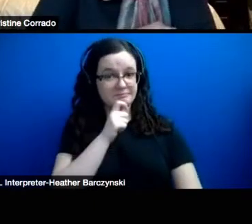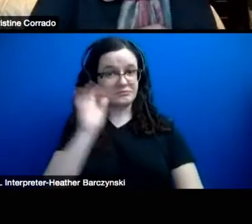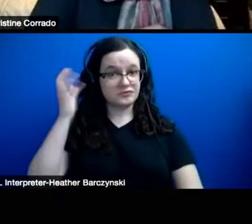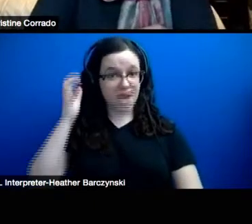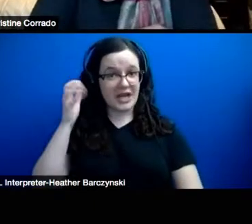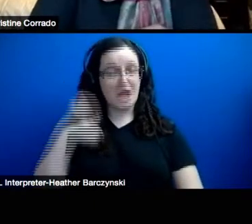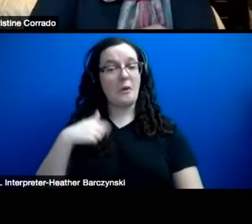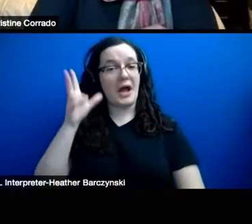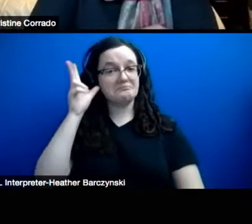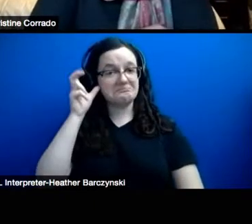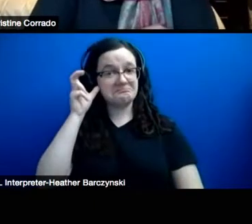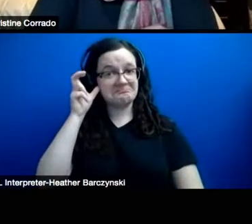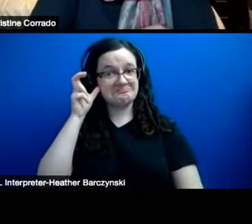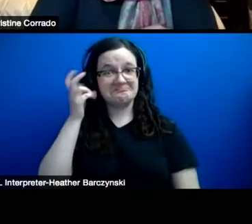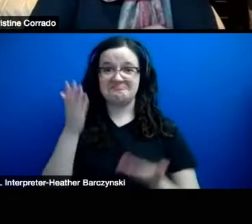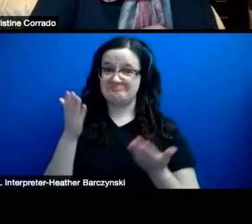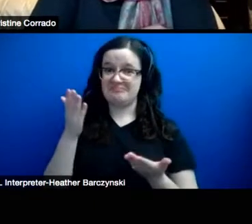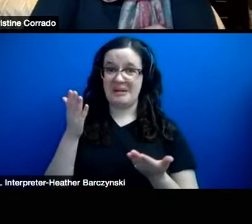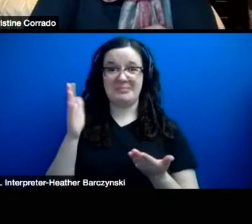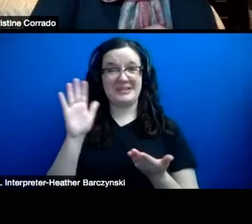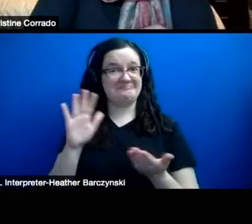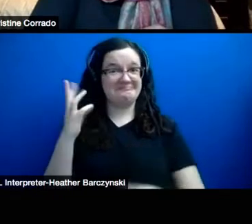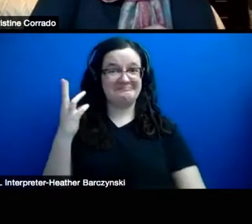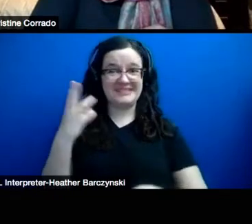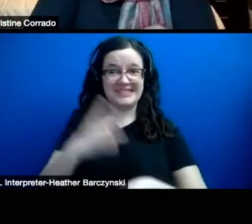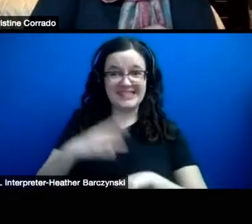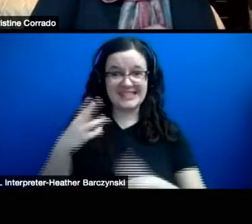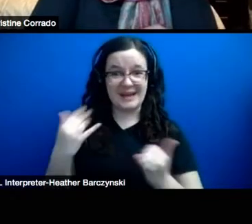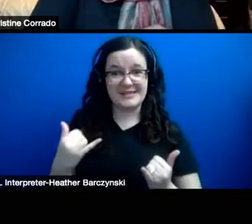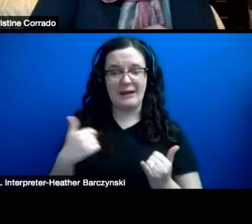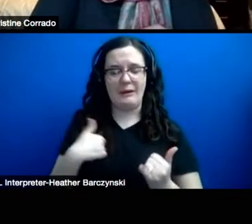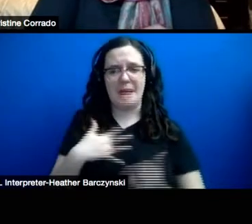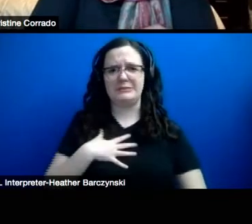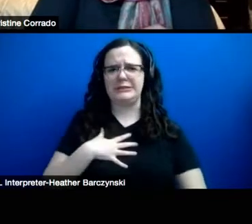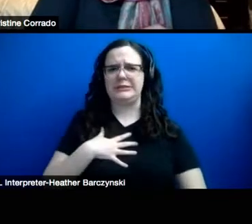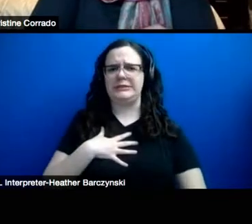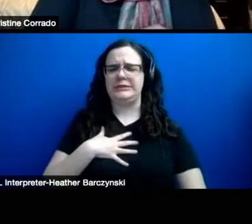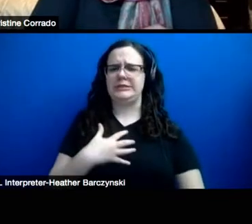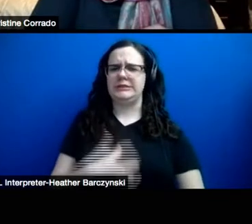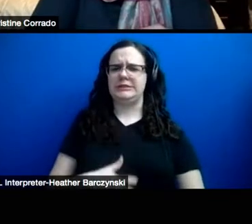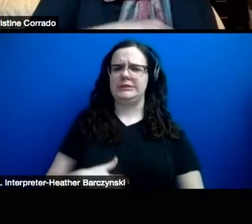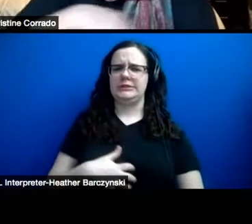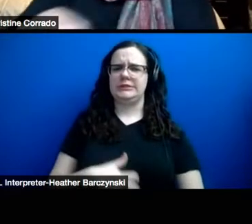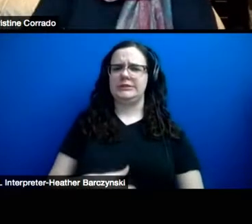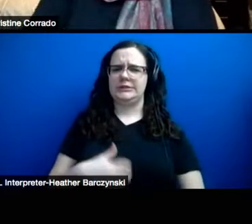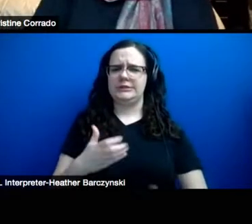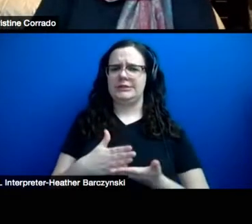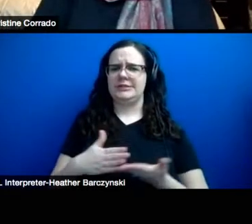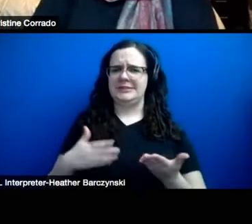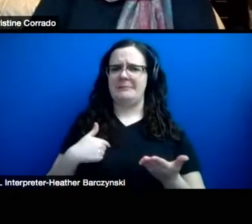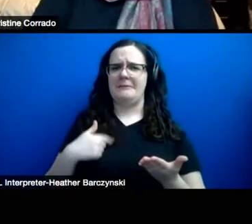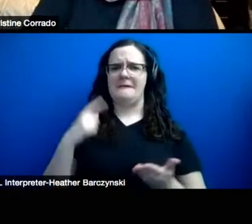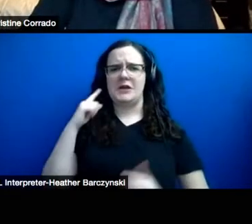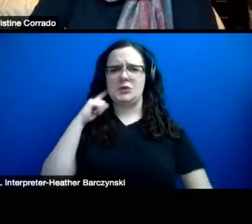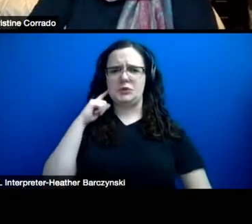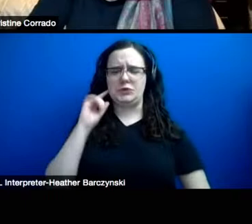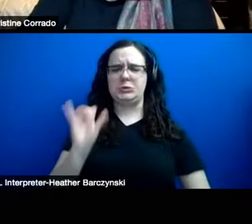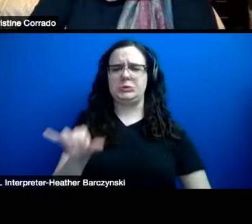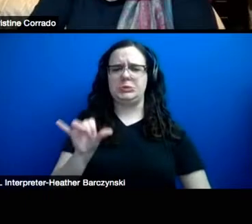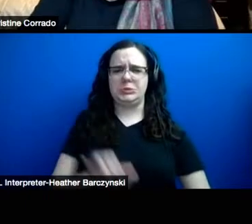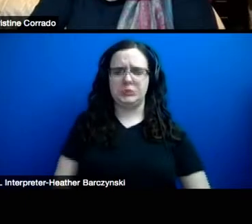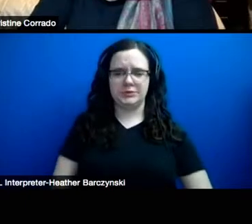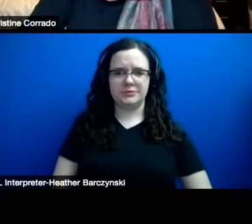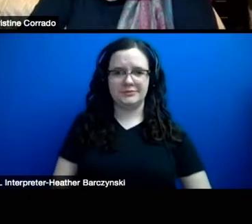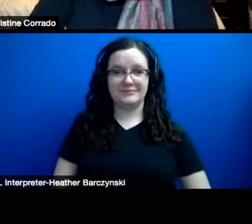probably half a dozen times now, and I am deeply disturbed by some of what I heard. I've heard from many